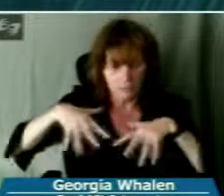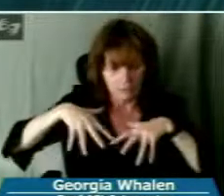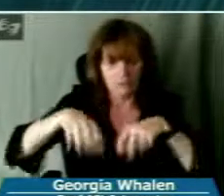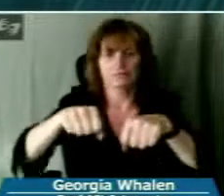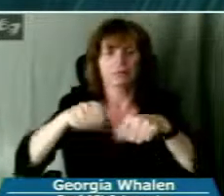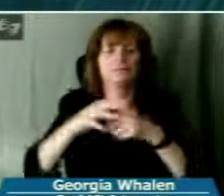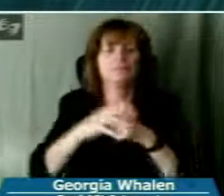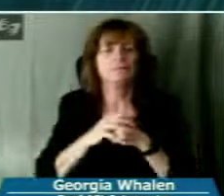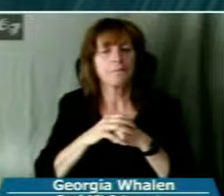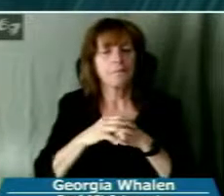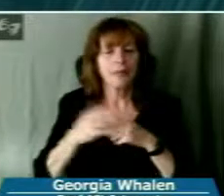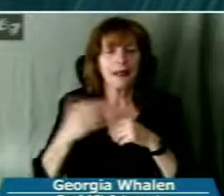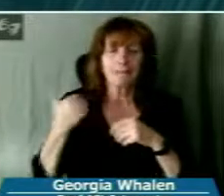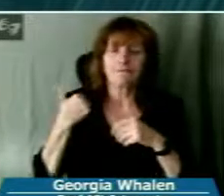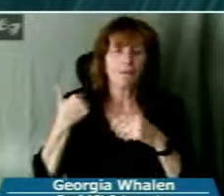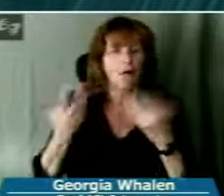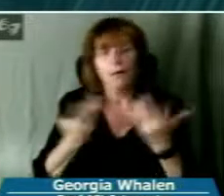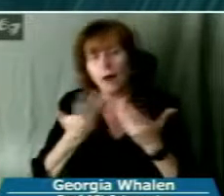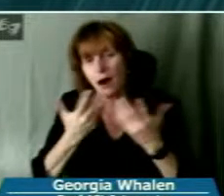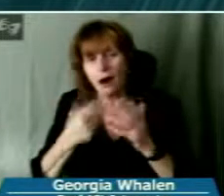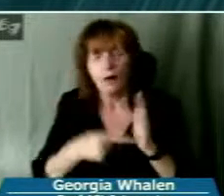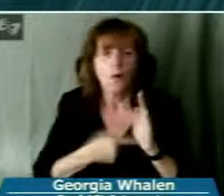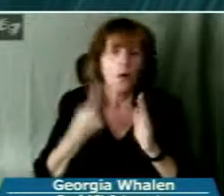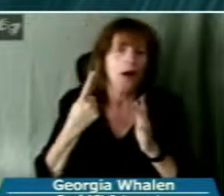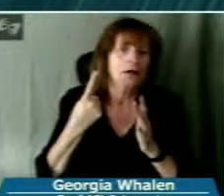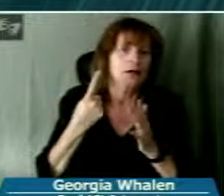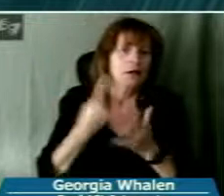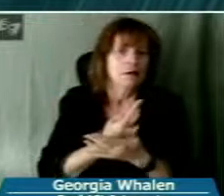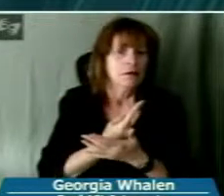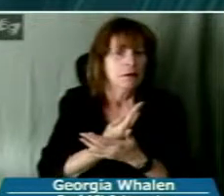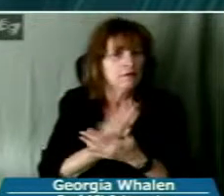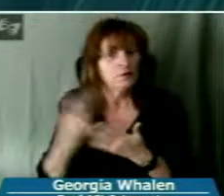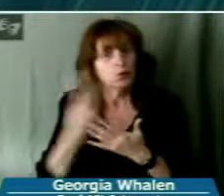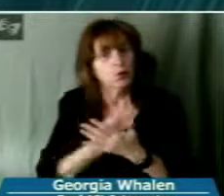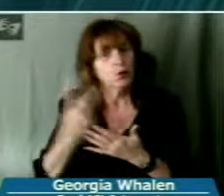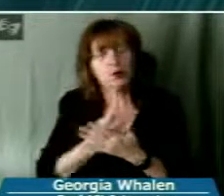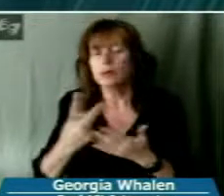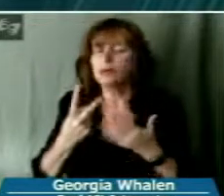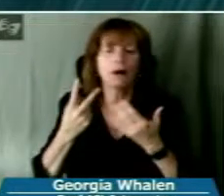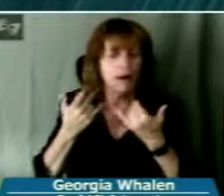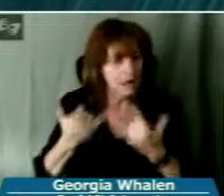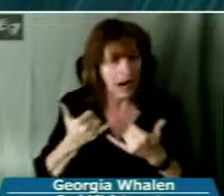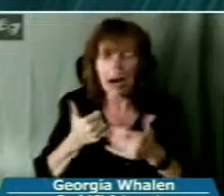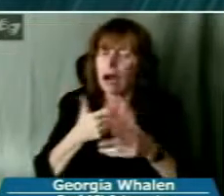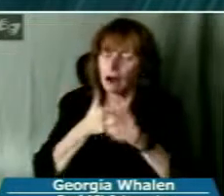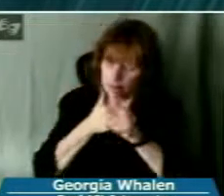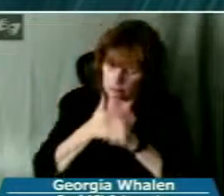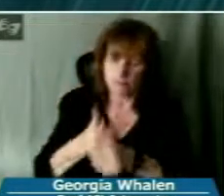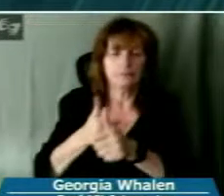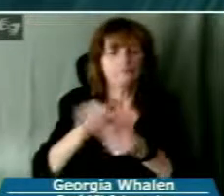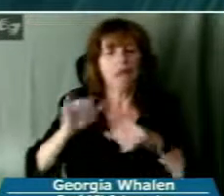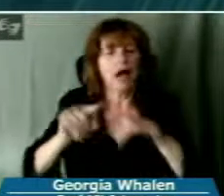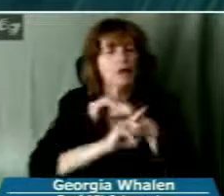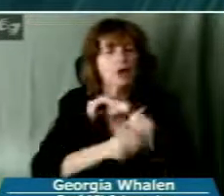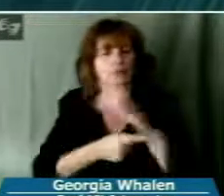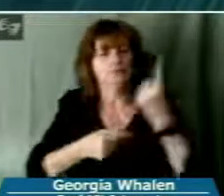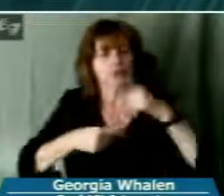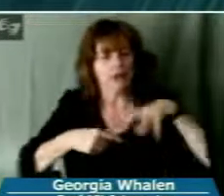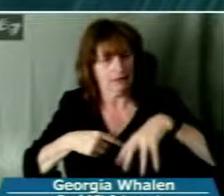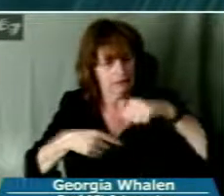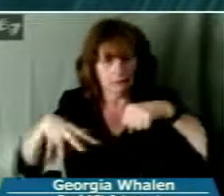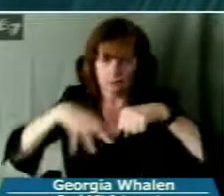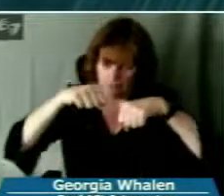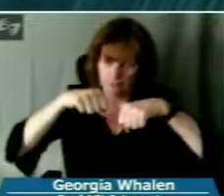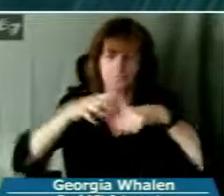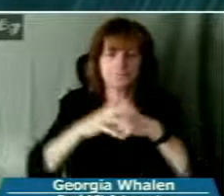week collection through a whole district. It's on your regular collection day. Another reminder that the waterfalls